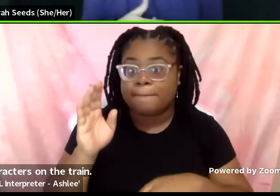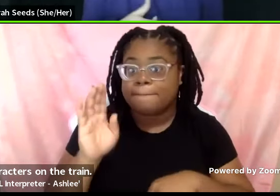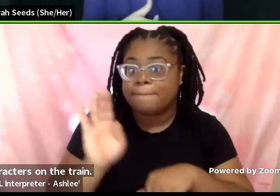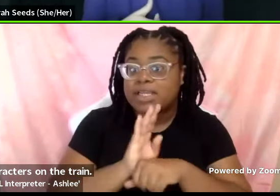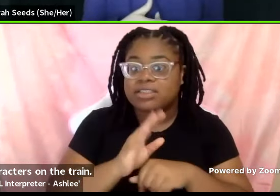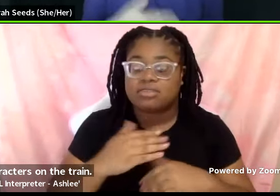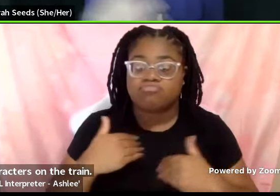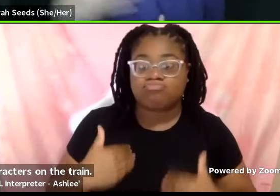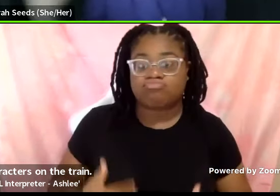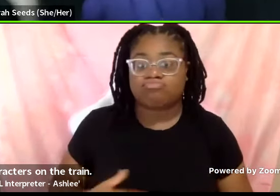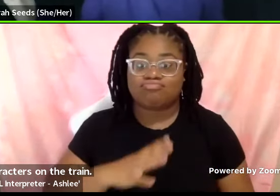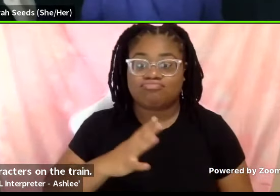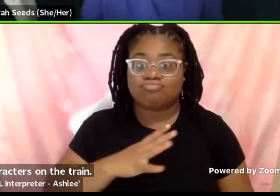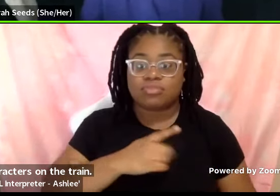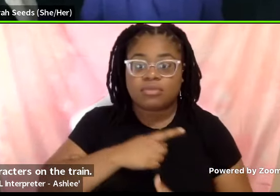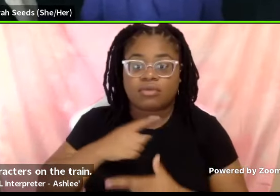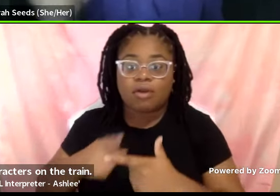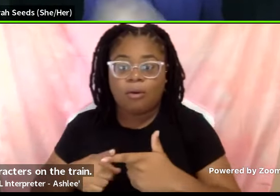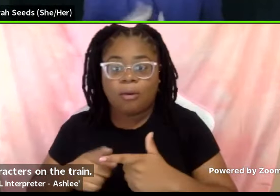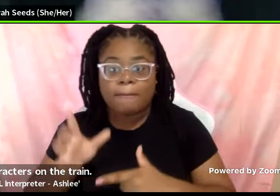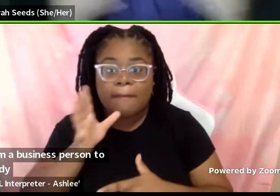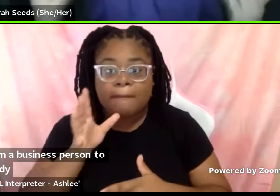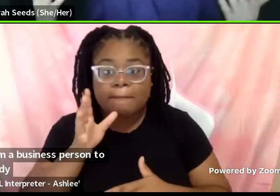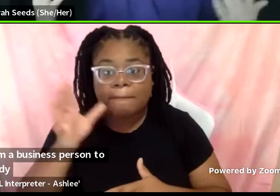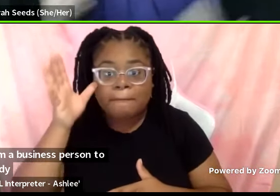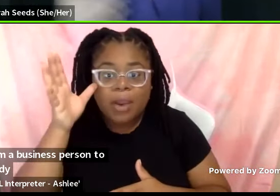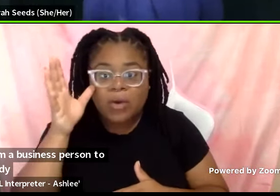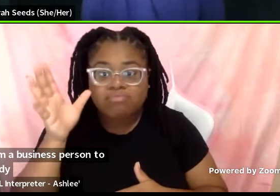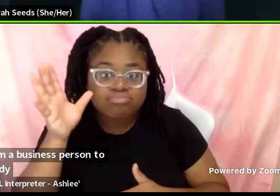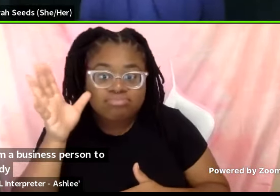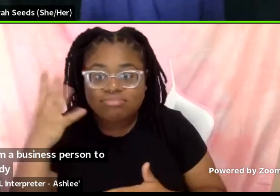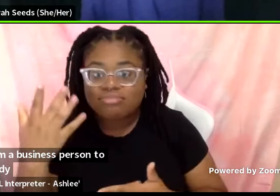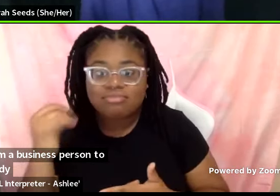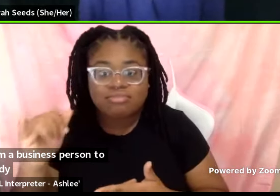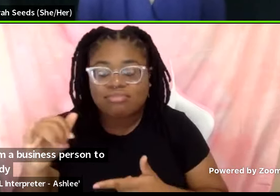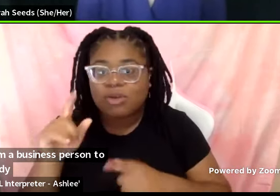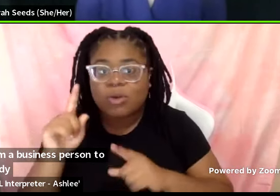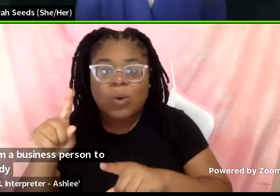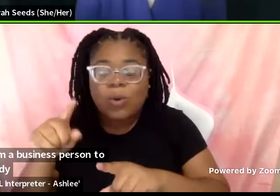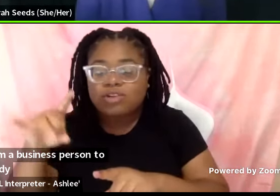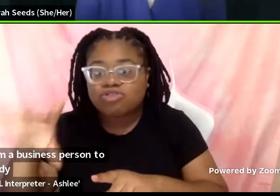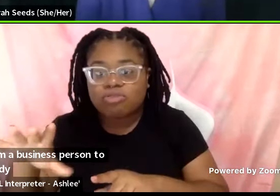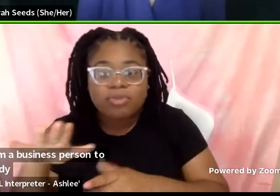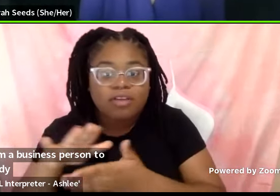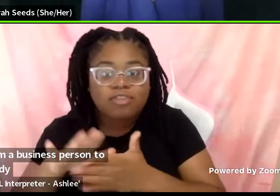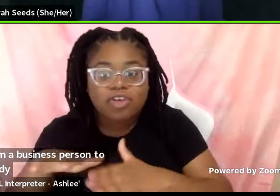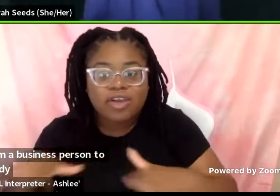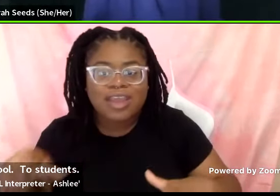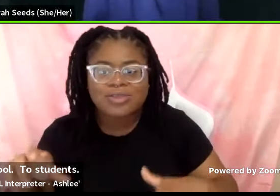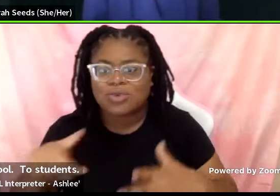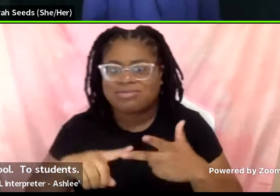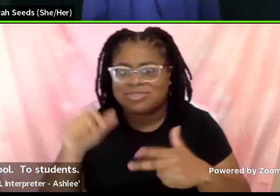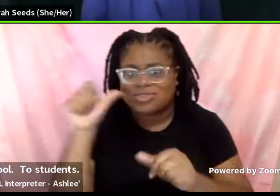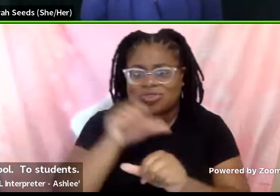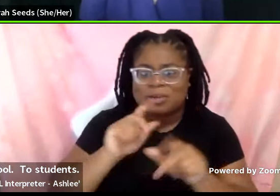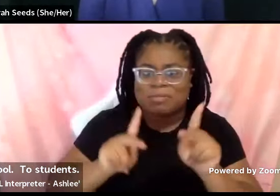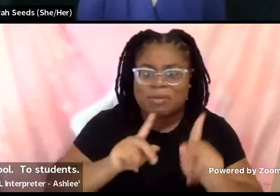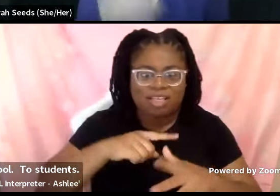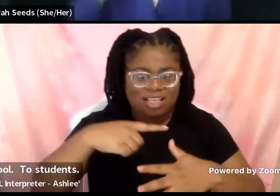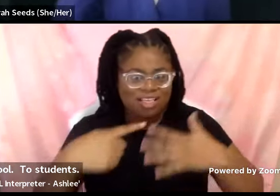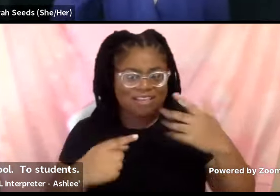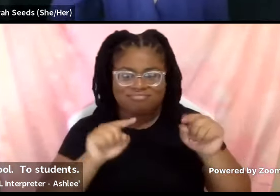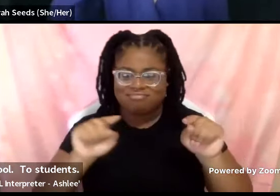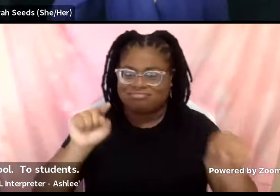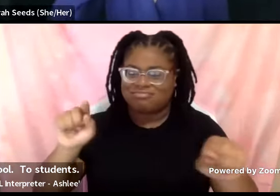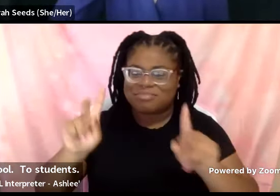to like somebody taking their kids to school, to like students, to like drunk people. You know what I mean? Like everyone. And